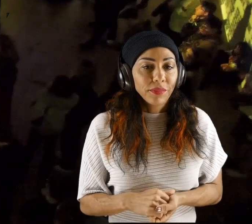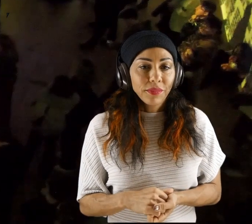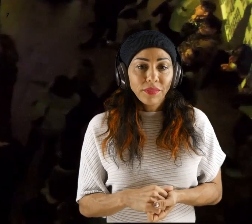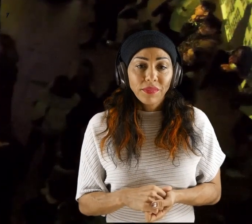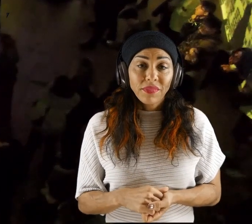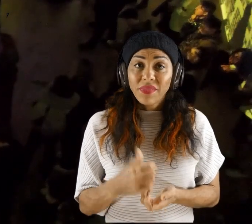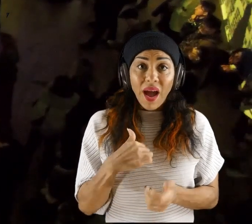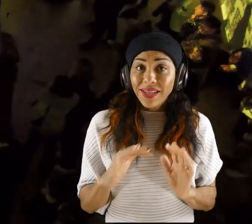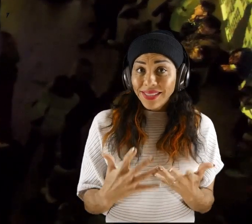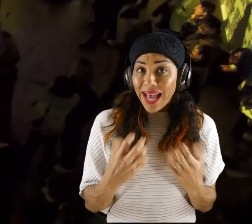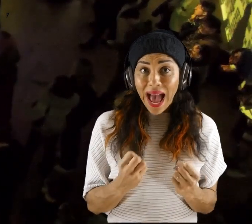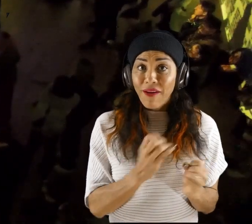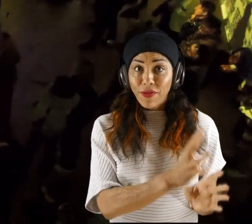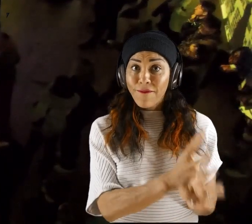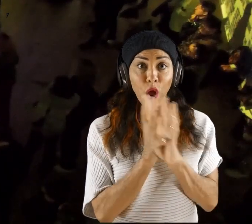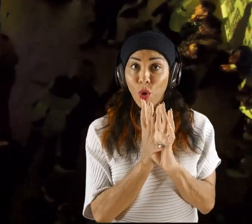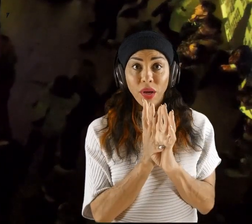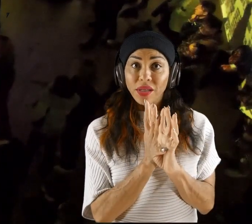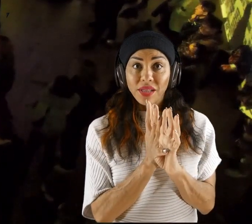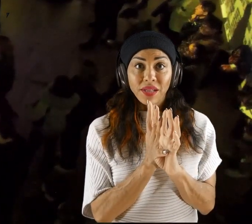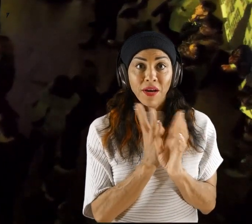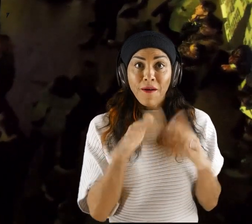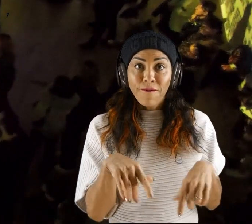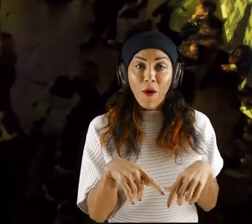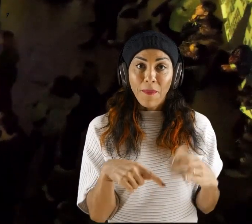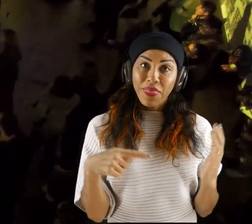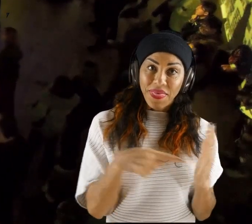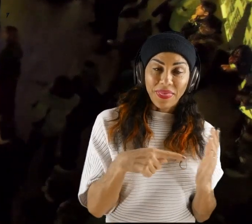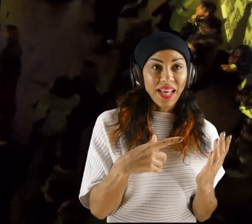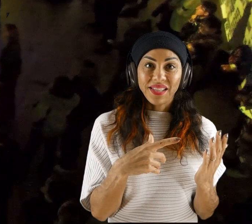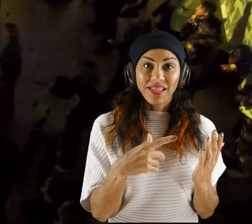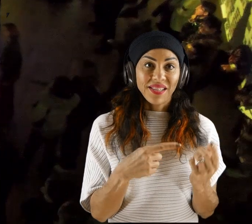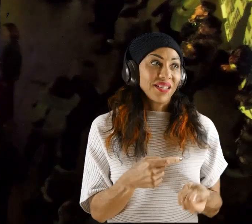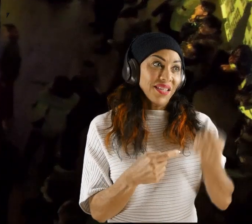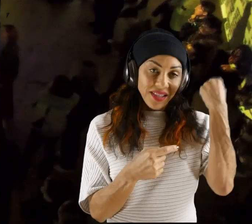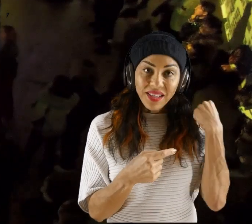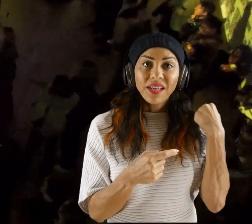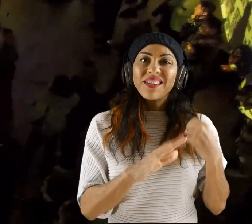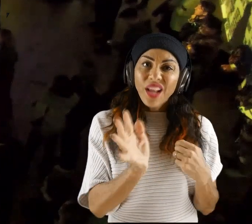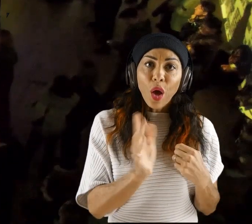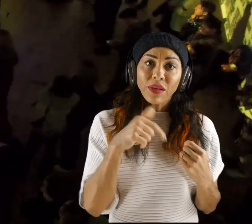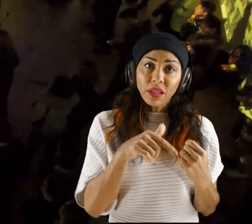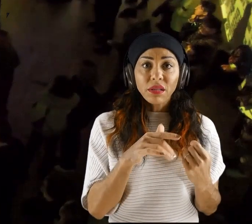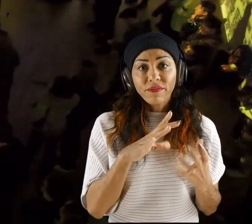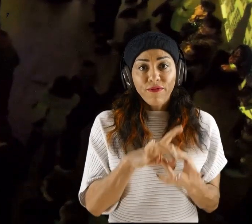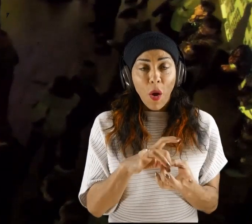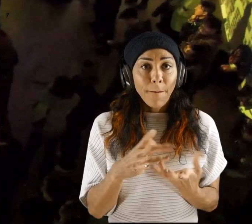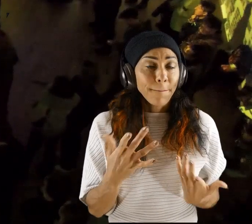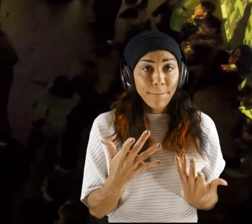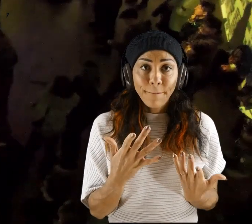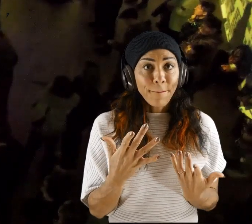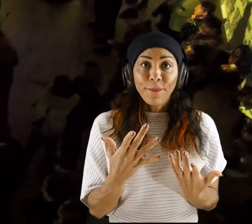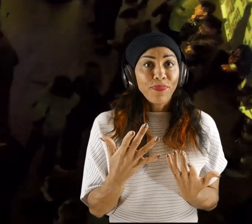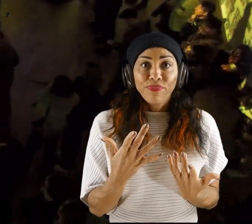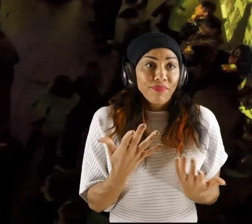all these followers that I have now have come from this. It's not, most of the people don't, they're like, right, you're a